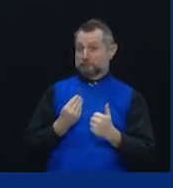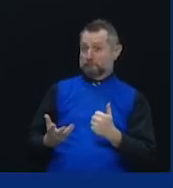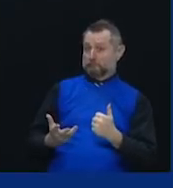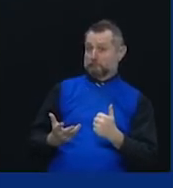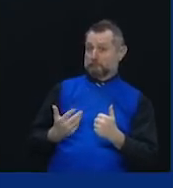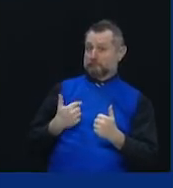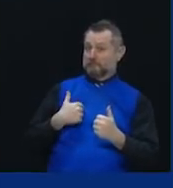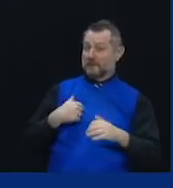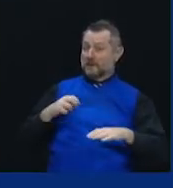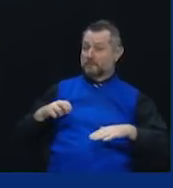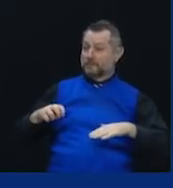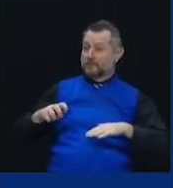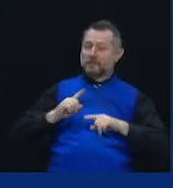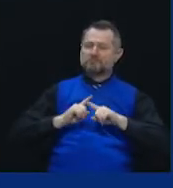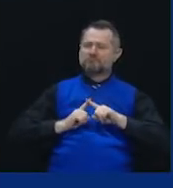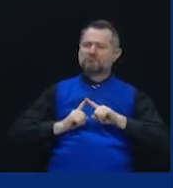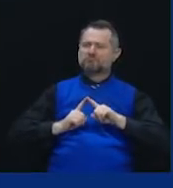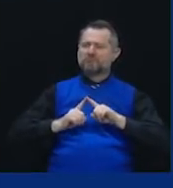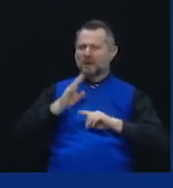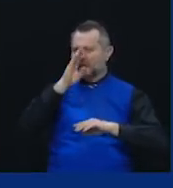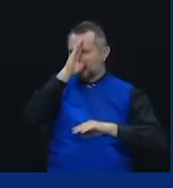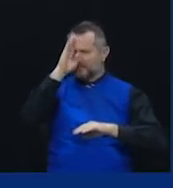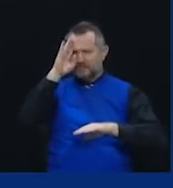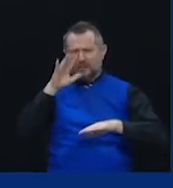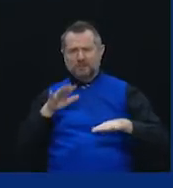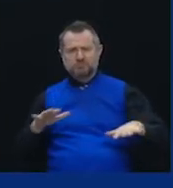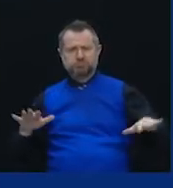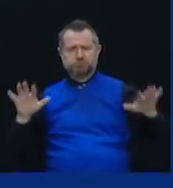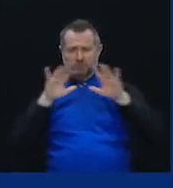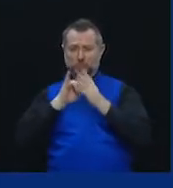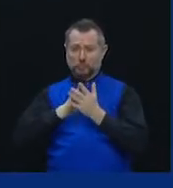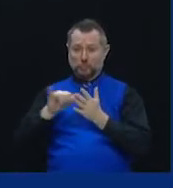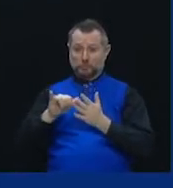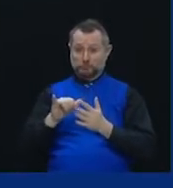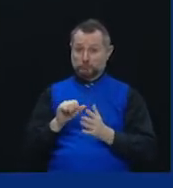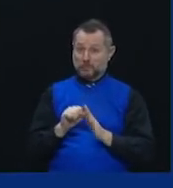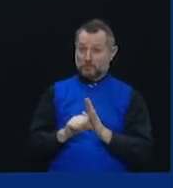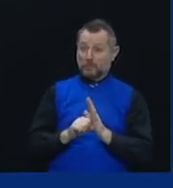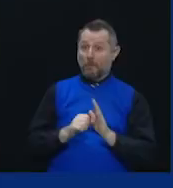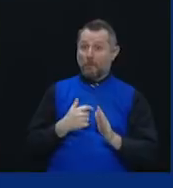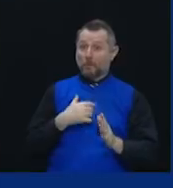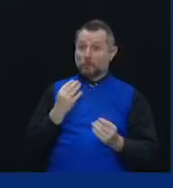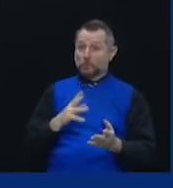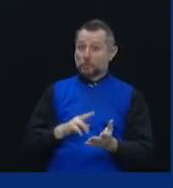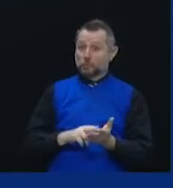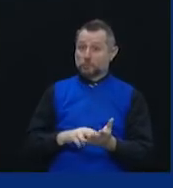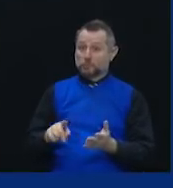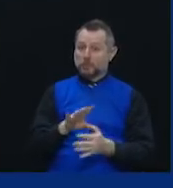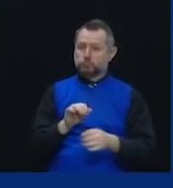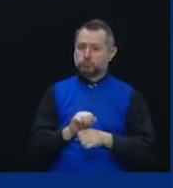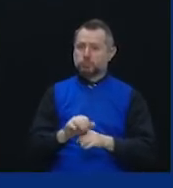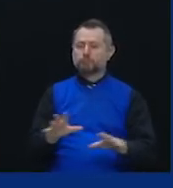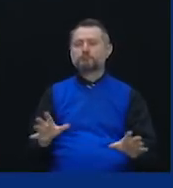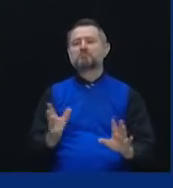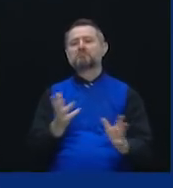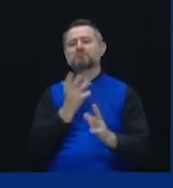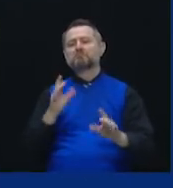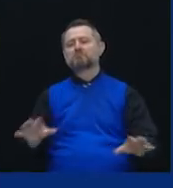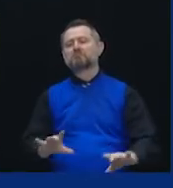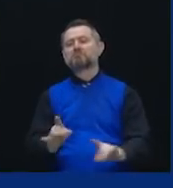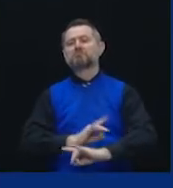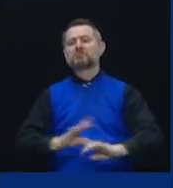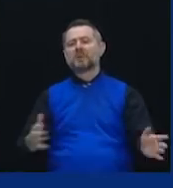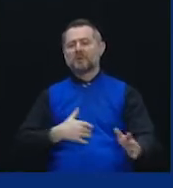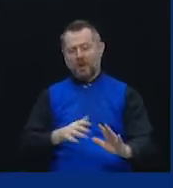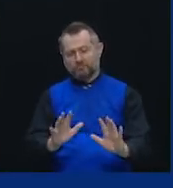this state. The nurses have just been extraordinary. You have to remember where